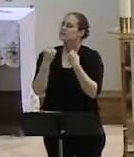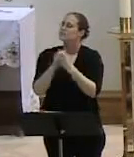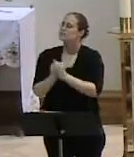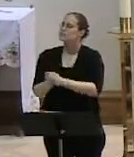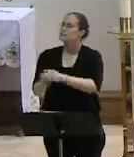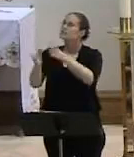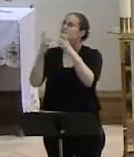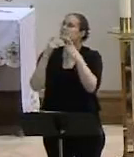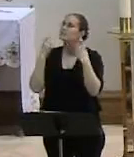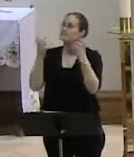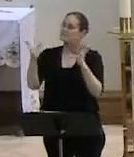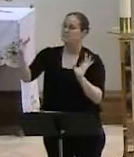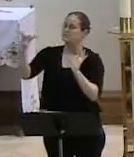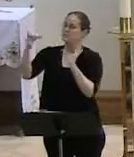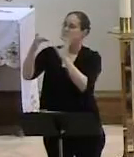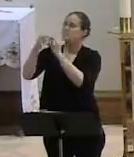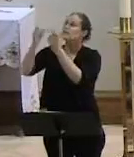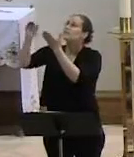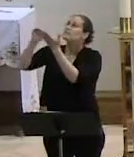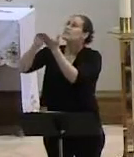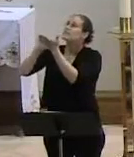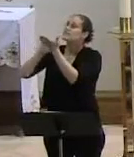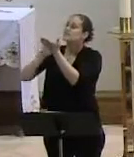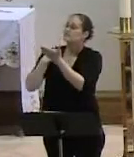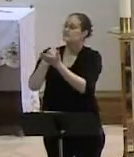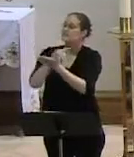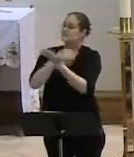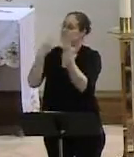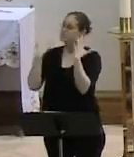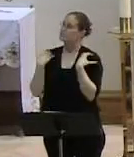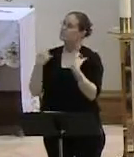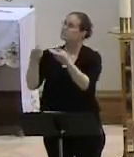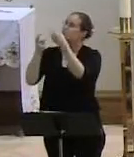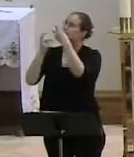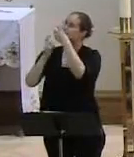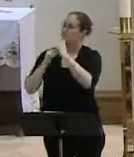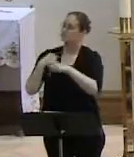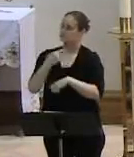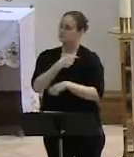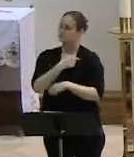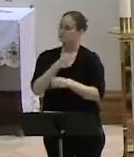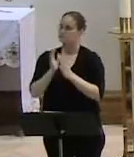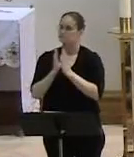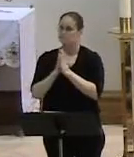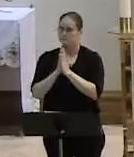the Lord for forgiveness and his strength.